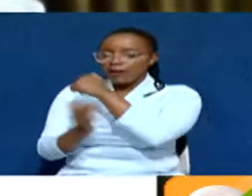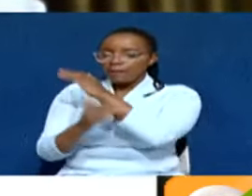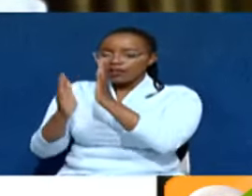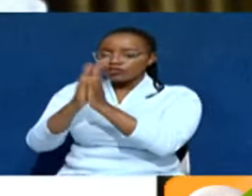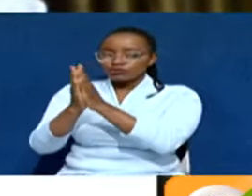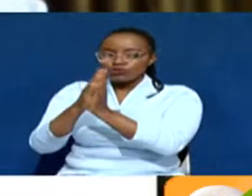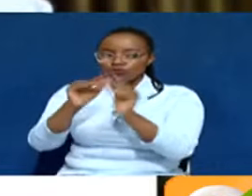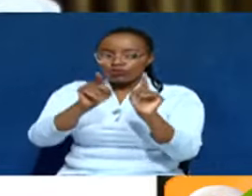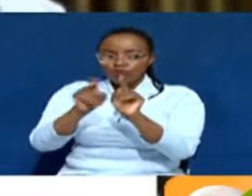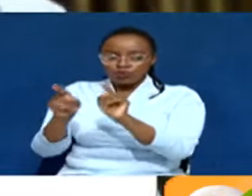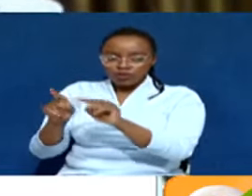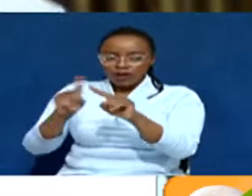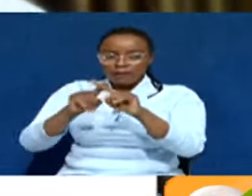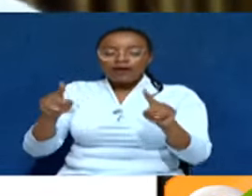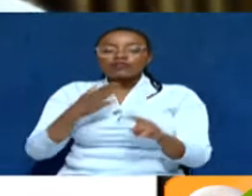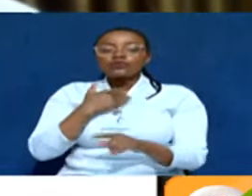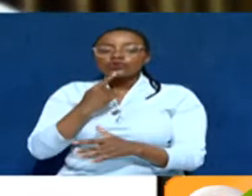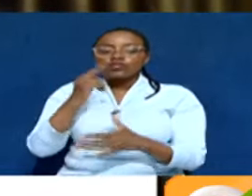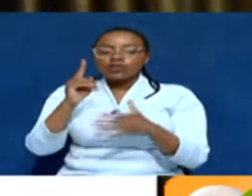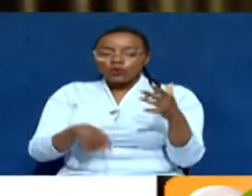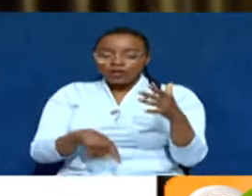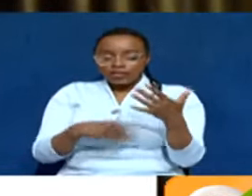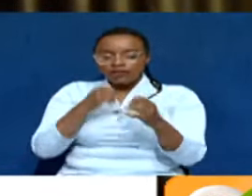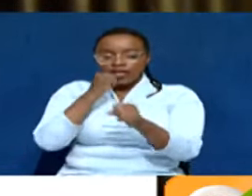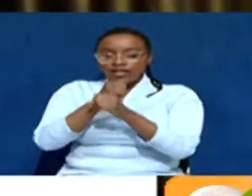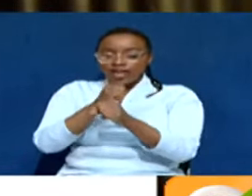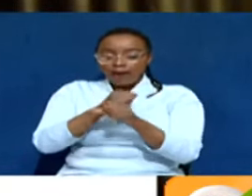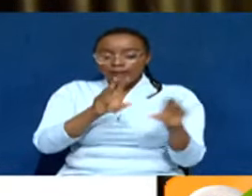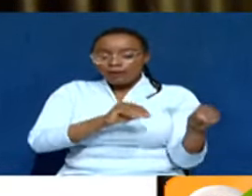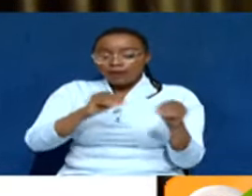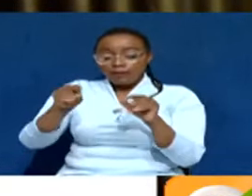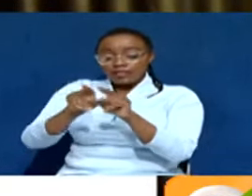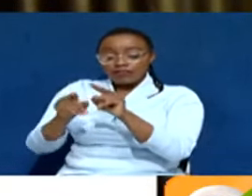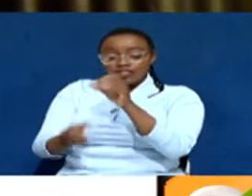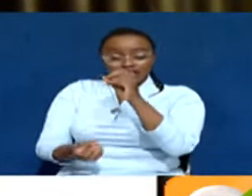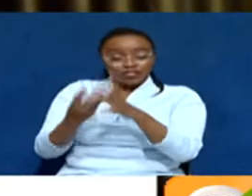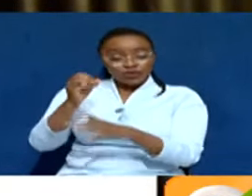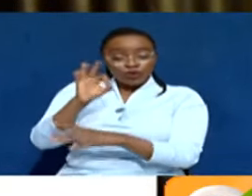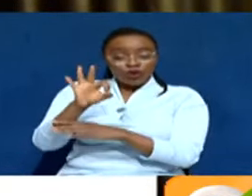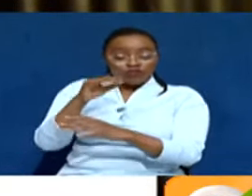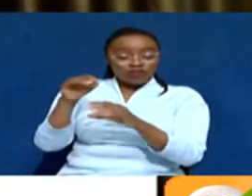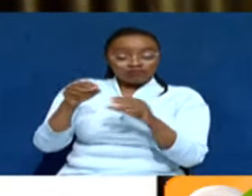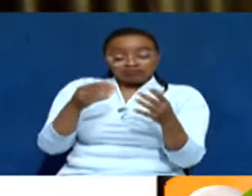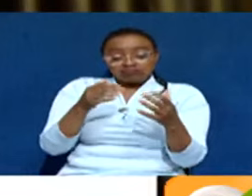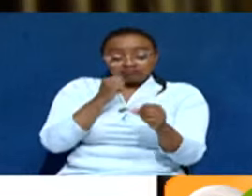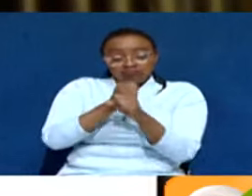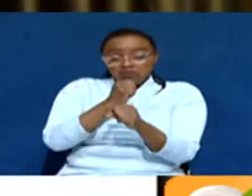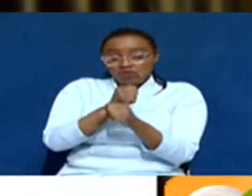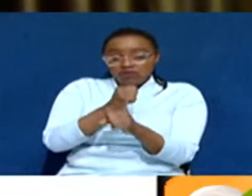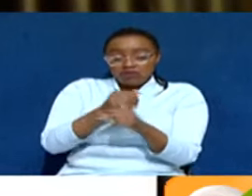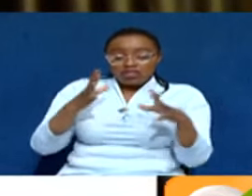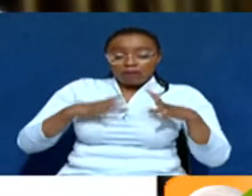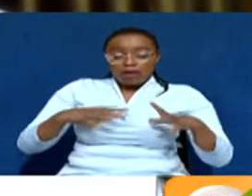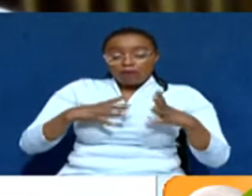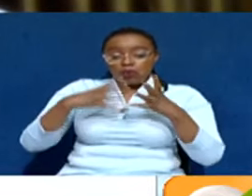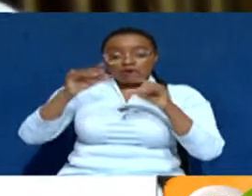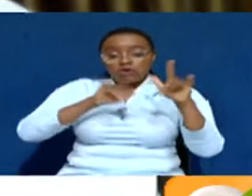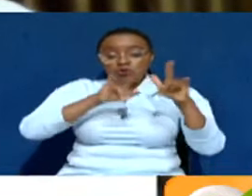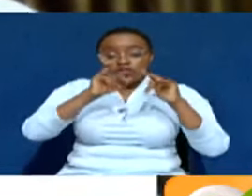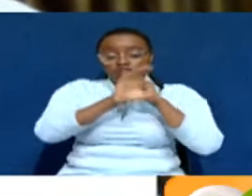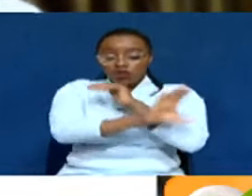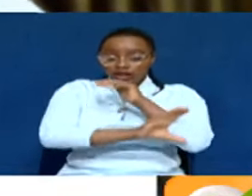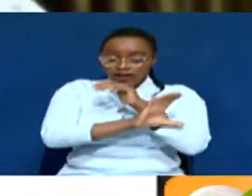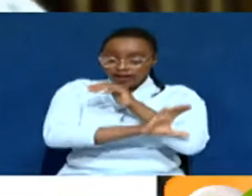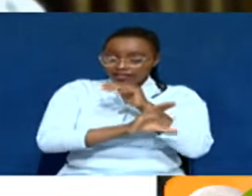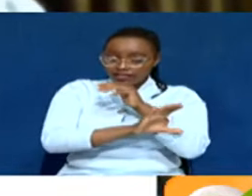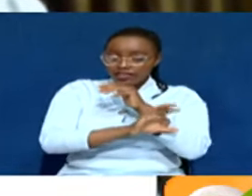story. But I want to state that labor migration is a source of employment and for and livelihoods for migrant workers, and one